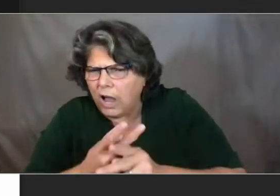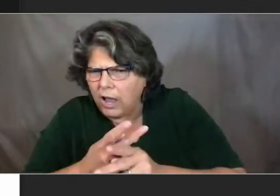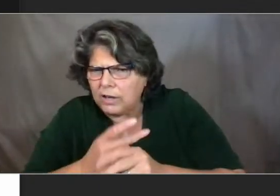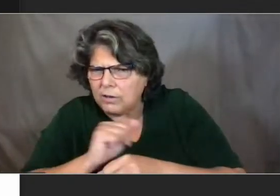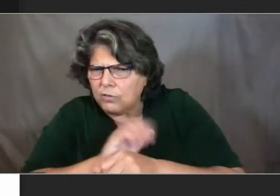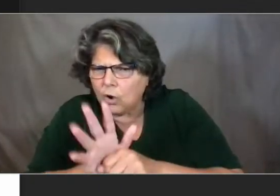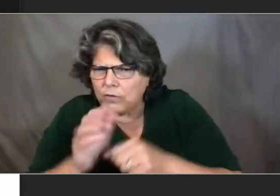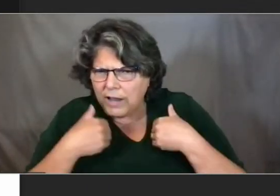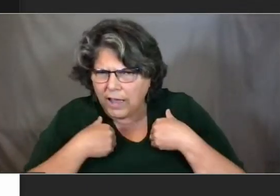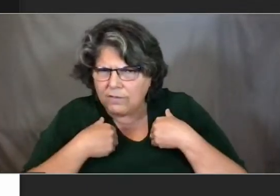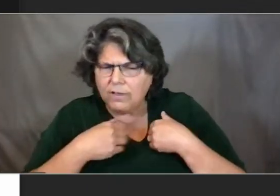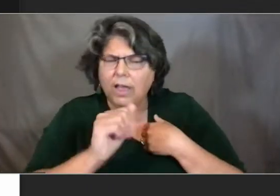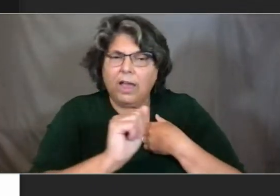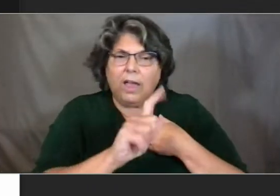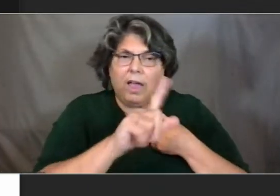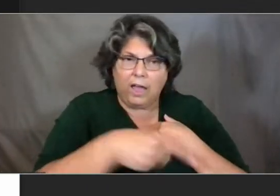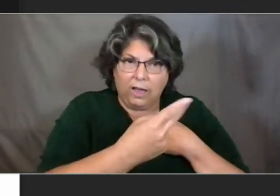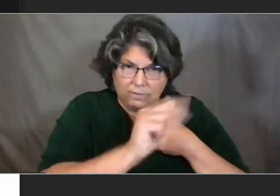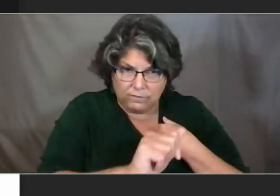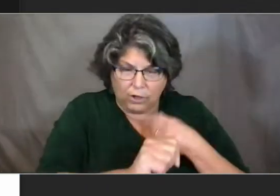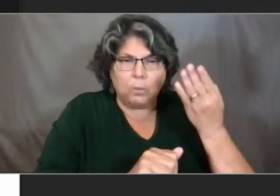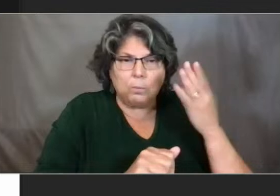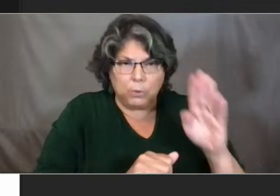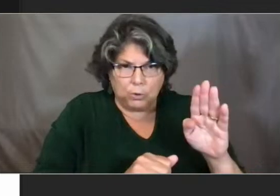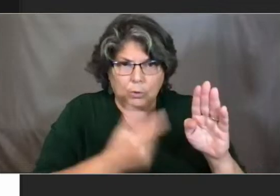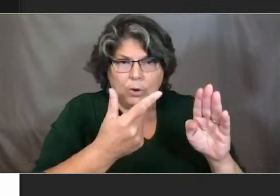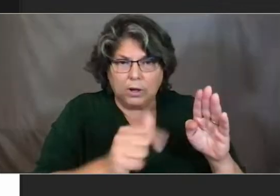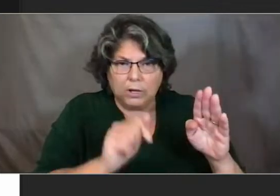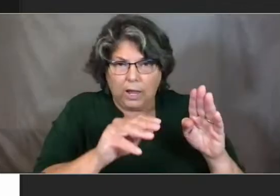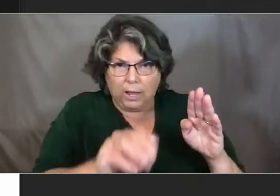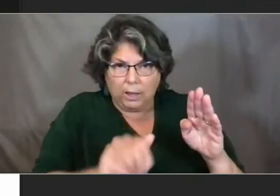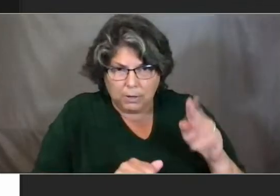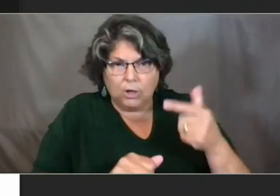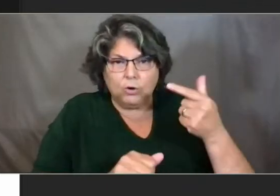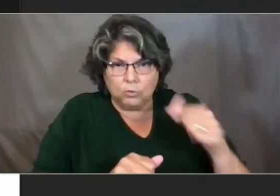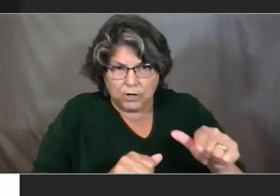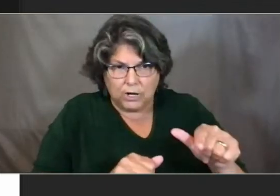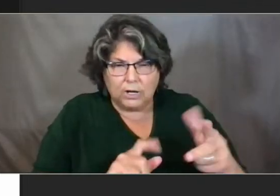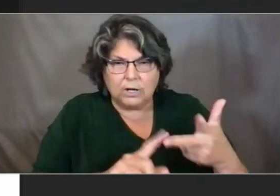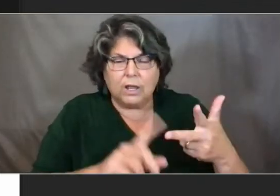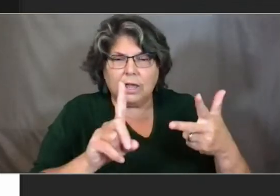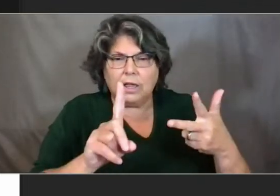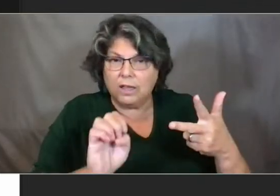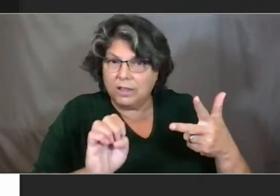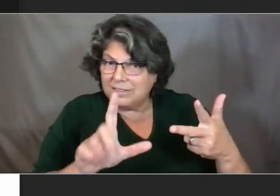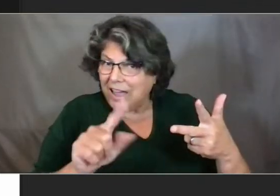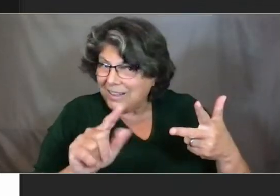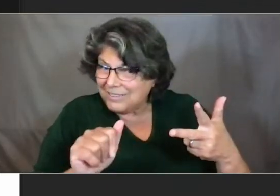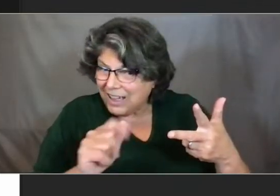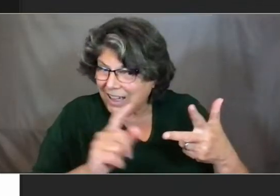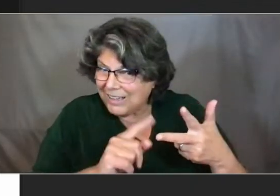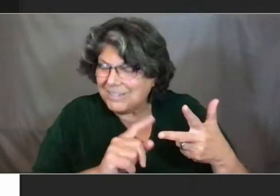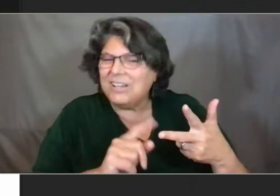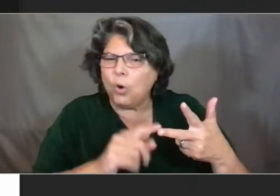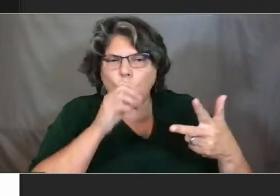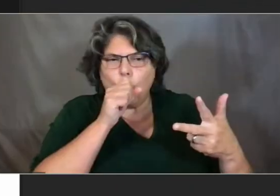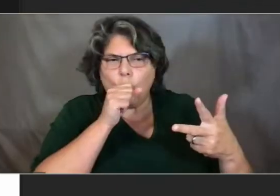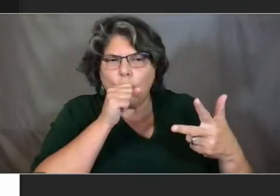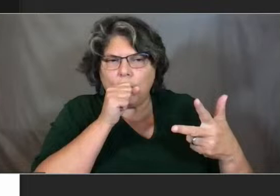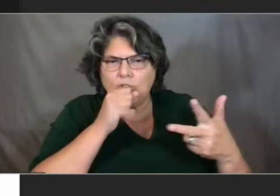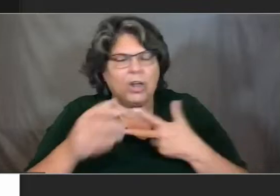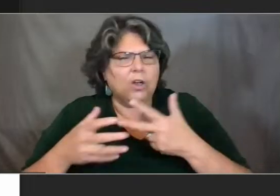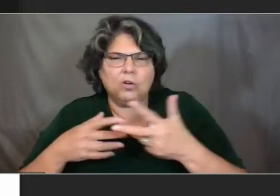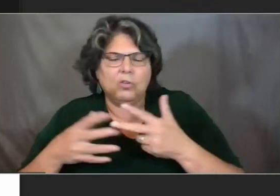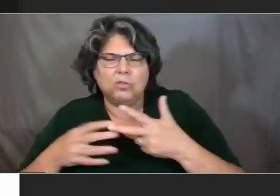alpha is in the blue, the gamma is the green, the delta is the orange, and anything else that's not one of those is the gray as